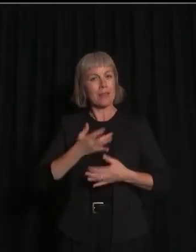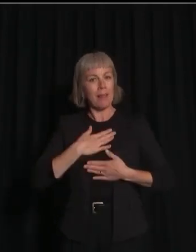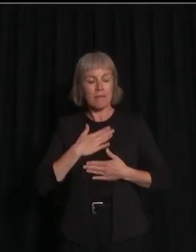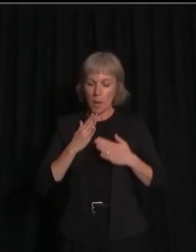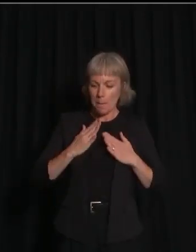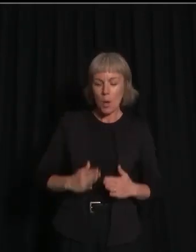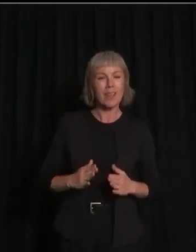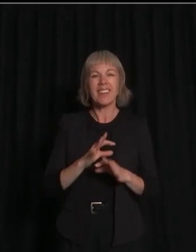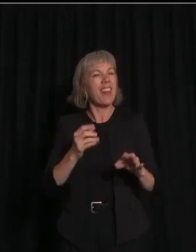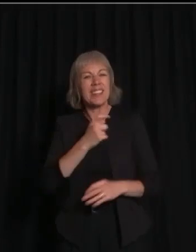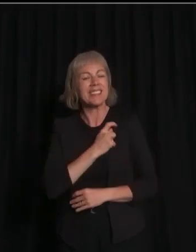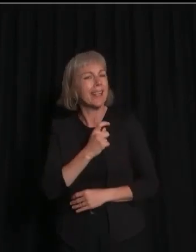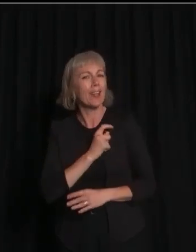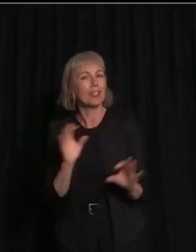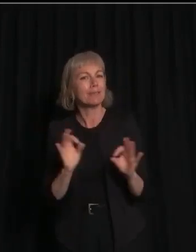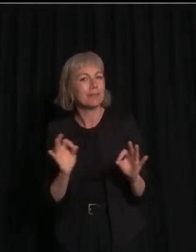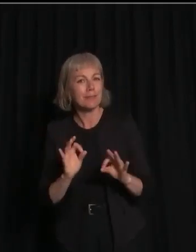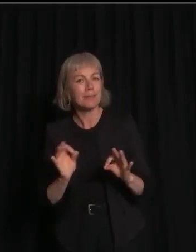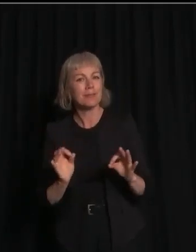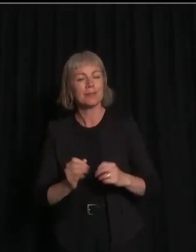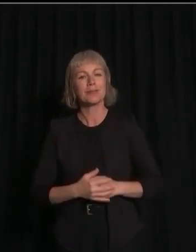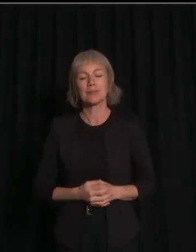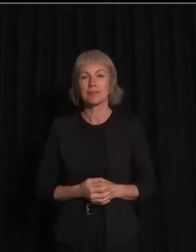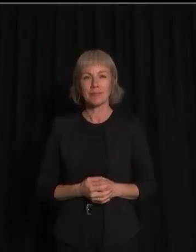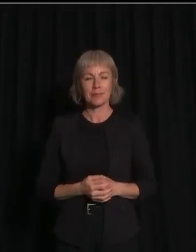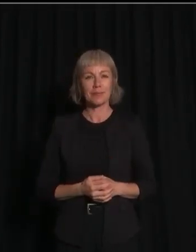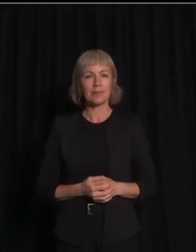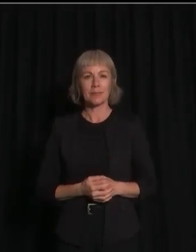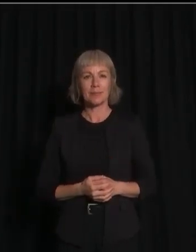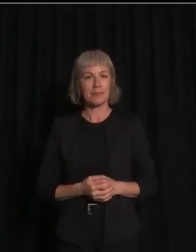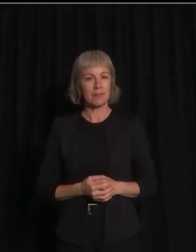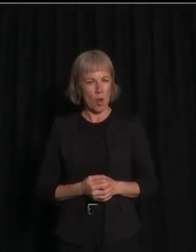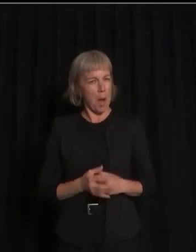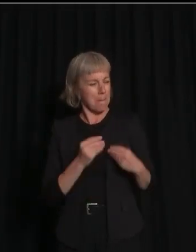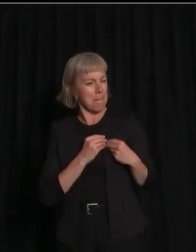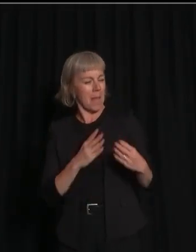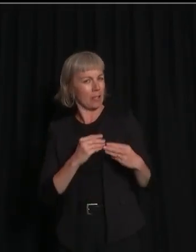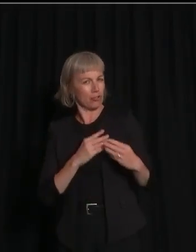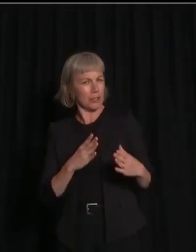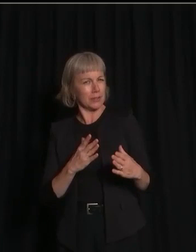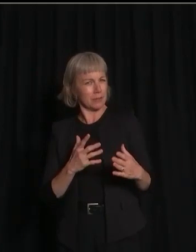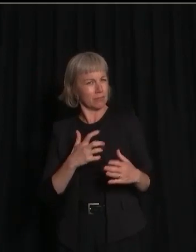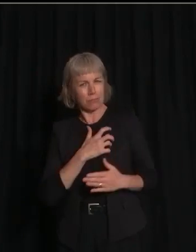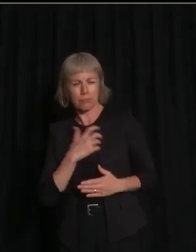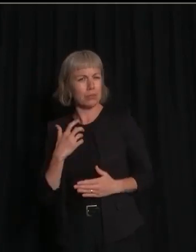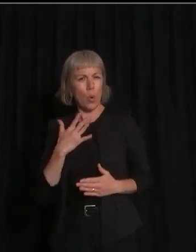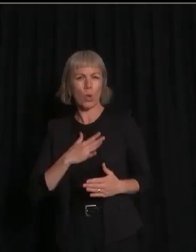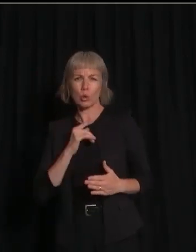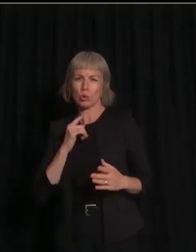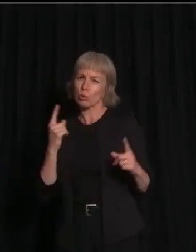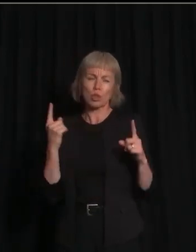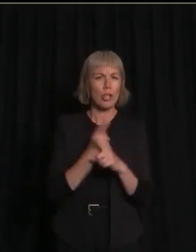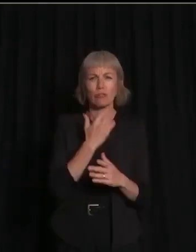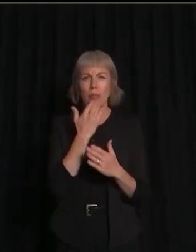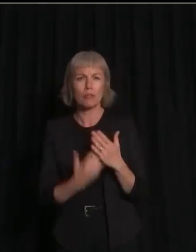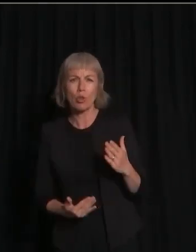there's nothing scary, you know. And I am so personally passionate about changing this narrative of this, you know, pity,